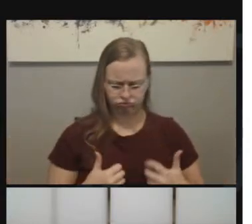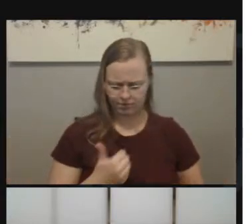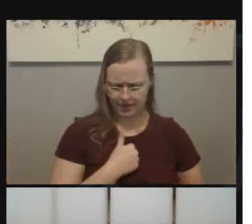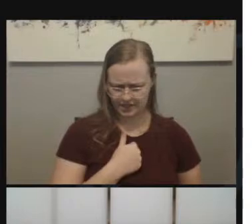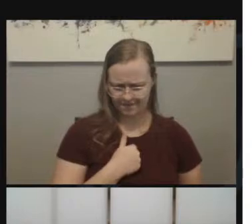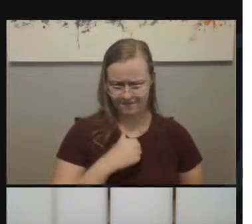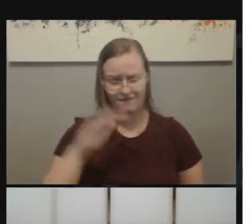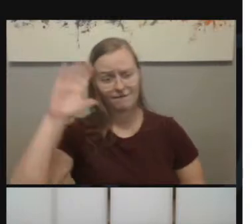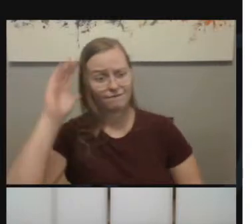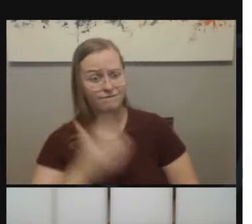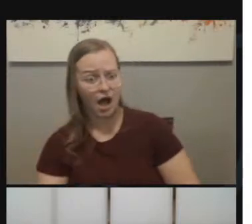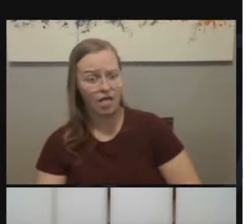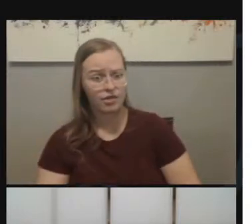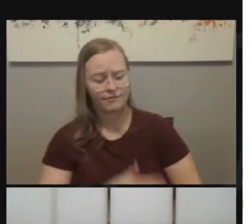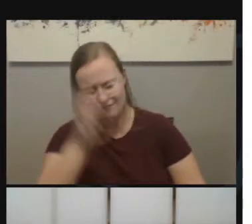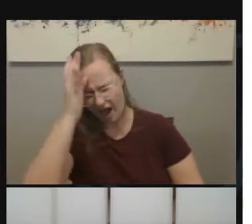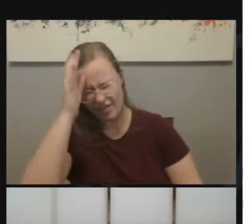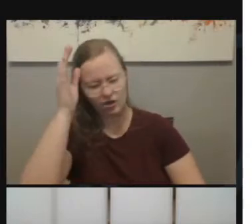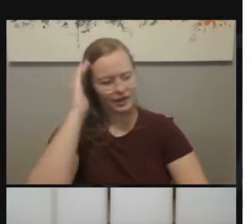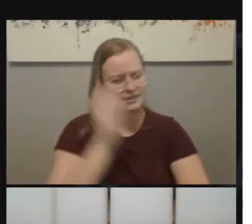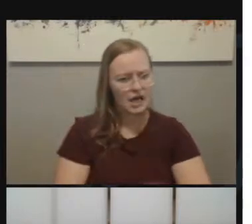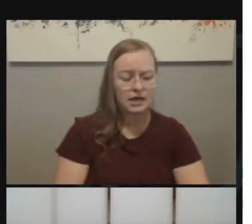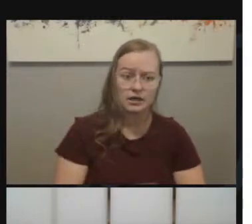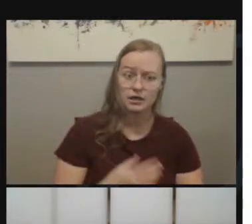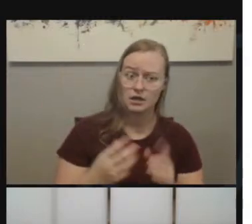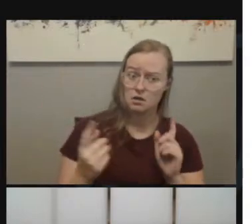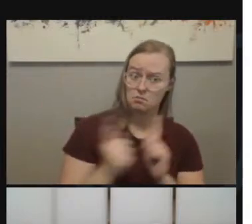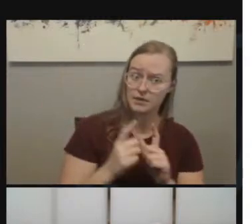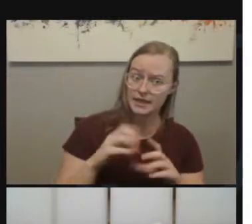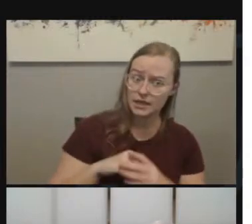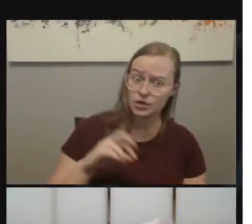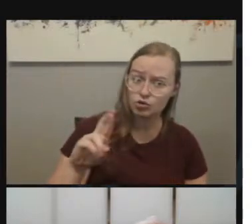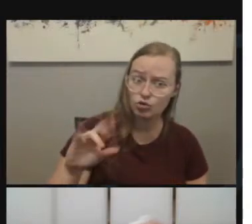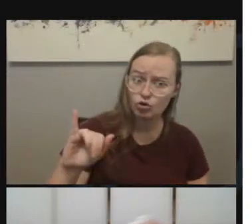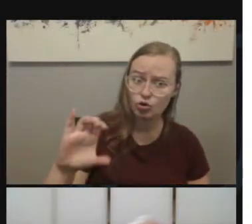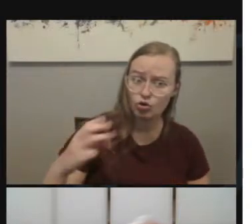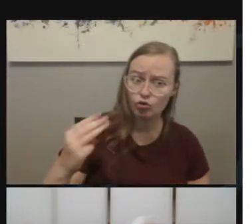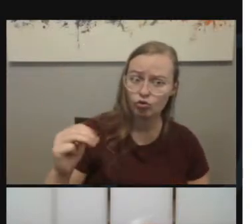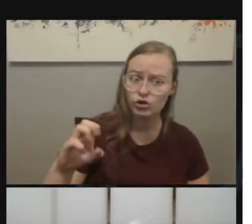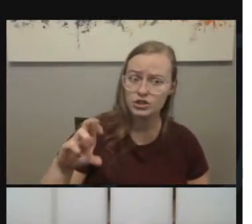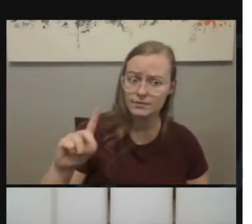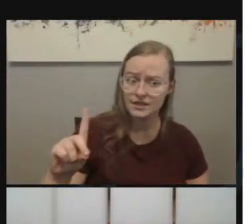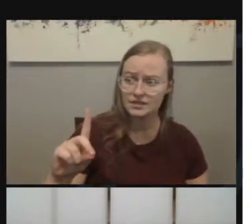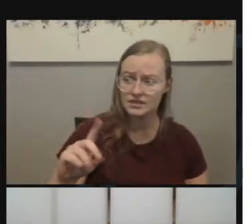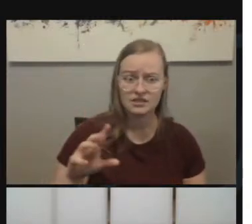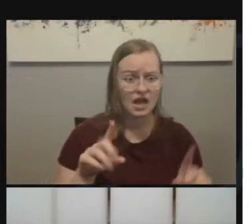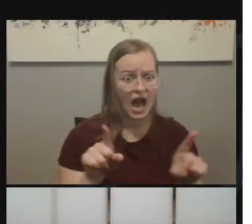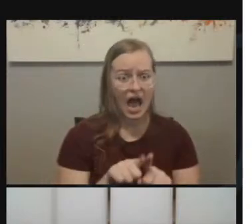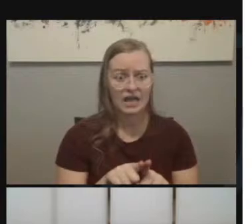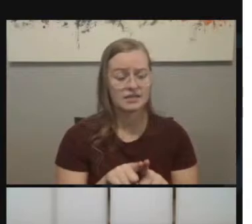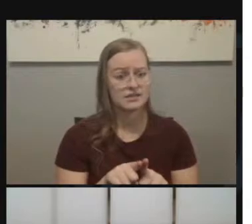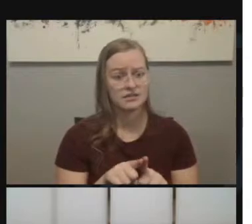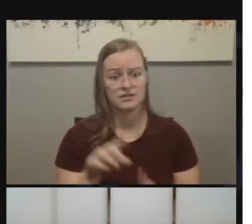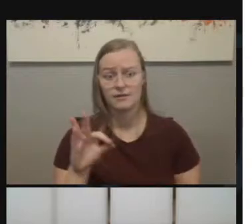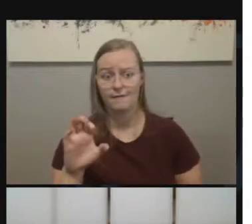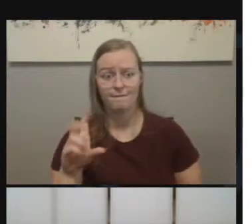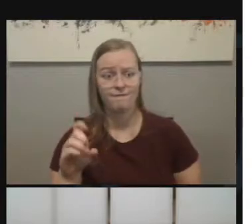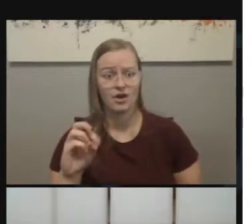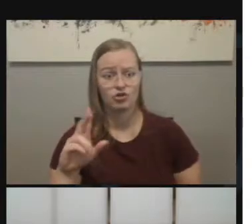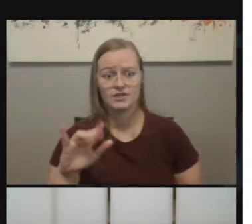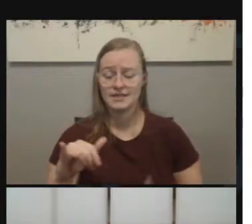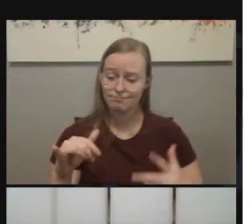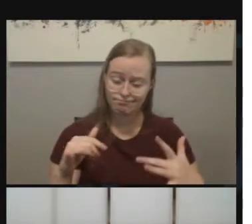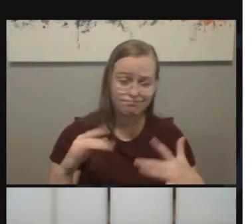son meet in Richmond as the capital of the Confederacy burned? the city was